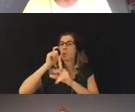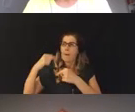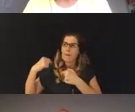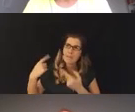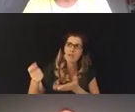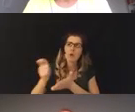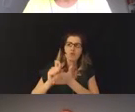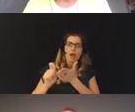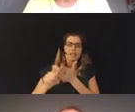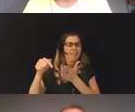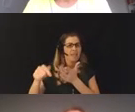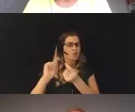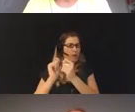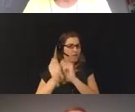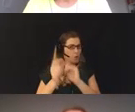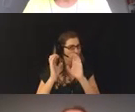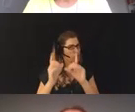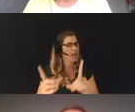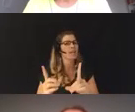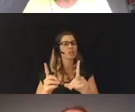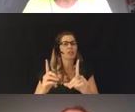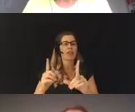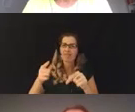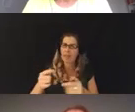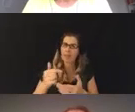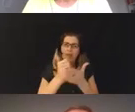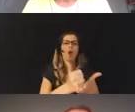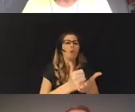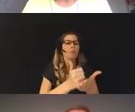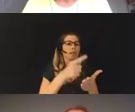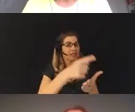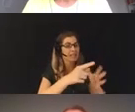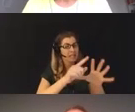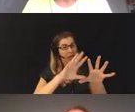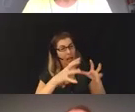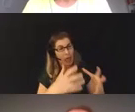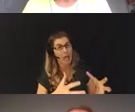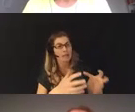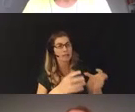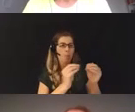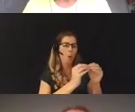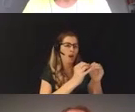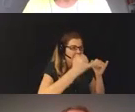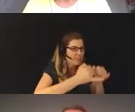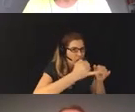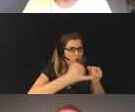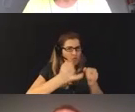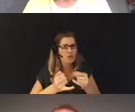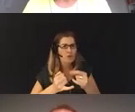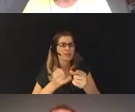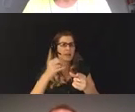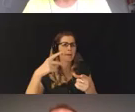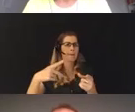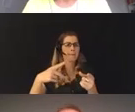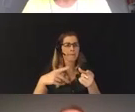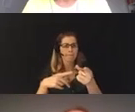education, where we're decolonizing and decentralizing the classrooms for a long time, right? Starting with Paulo Freire in the 1960s with the